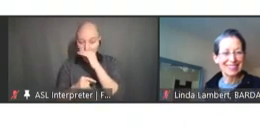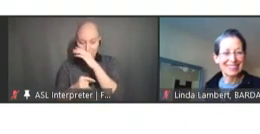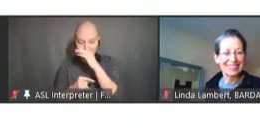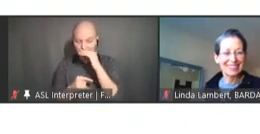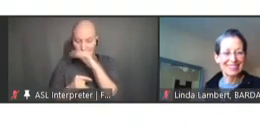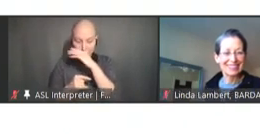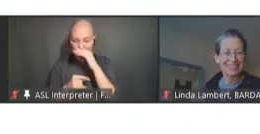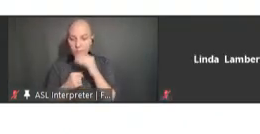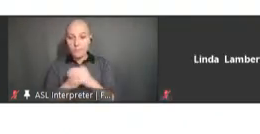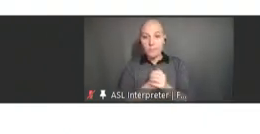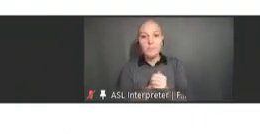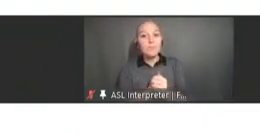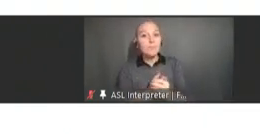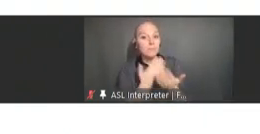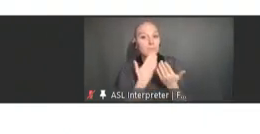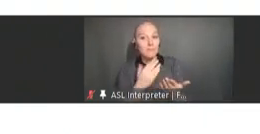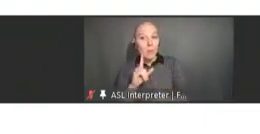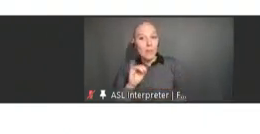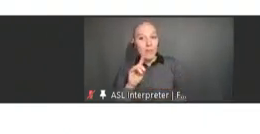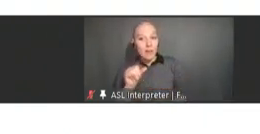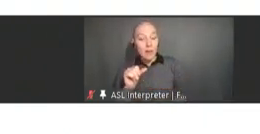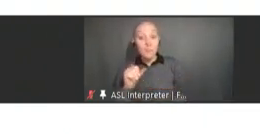Linda. CDC.